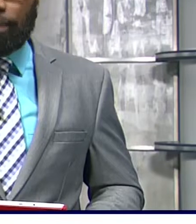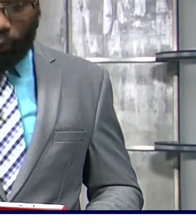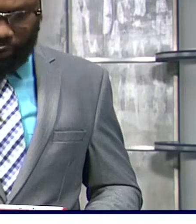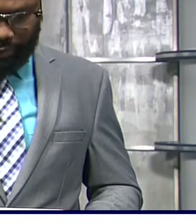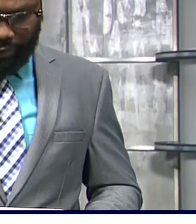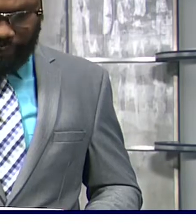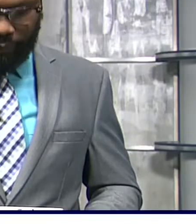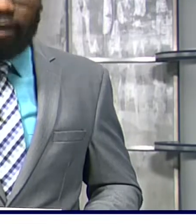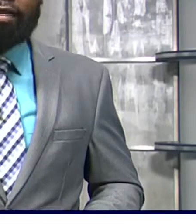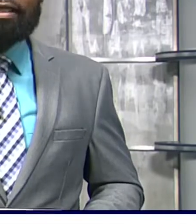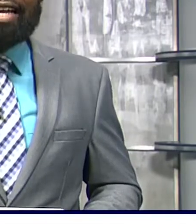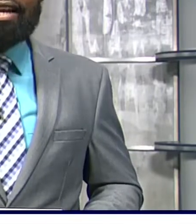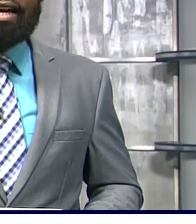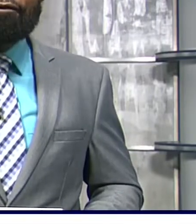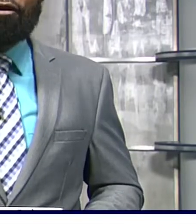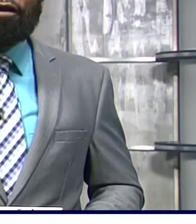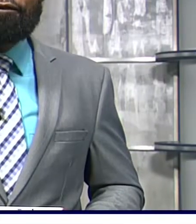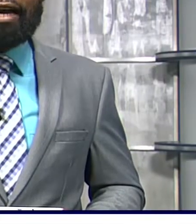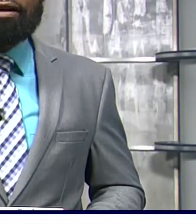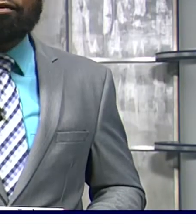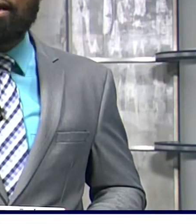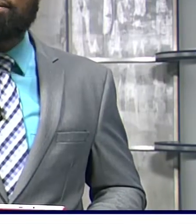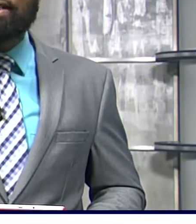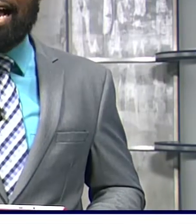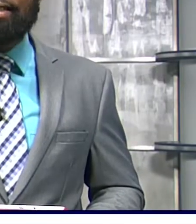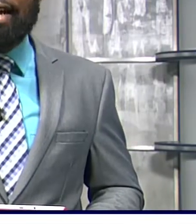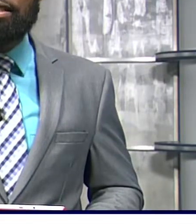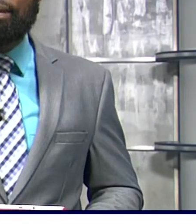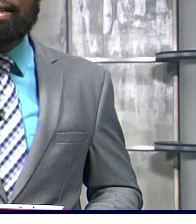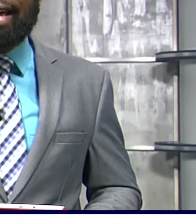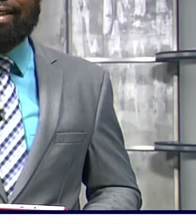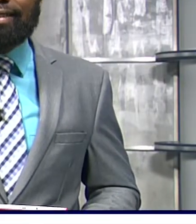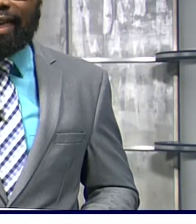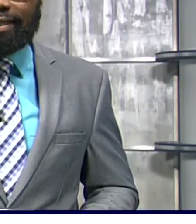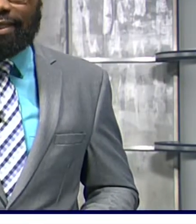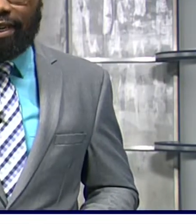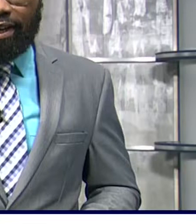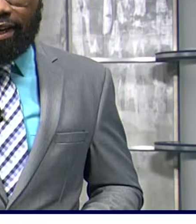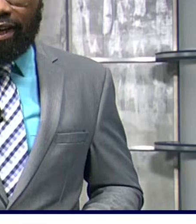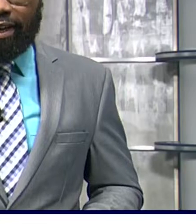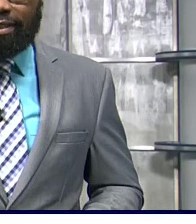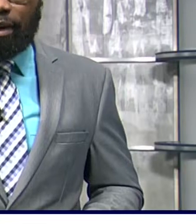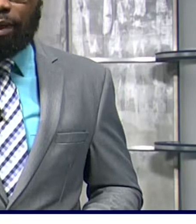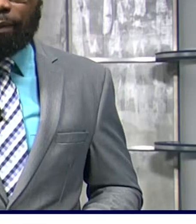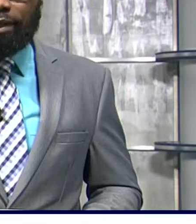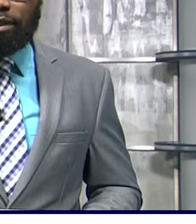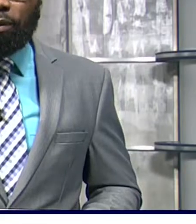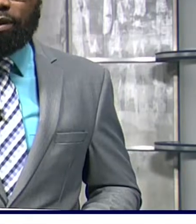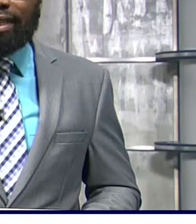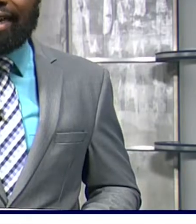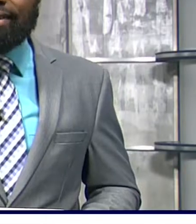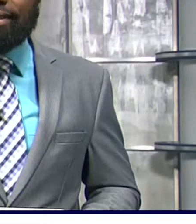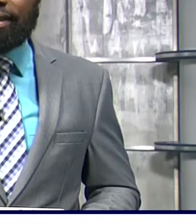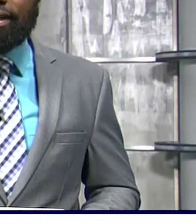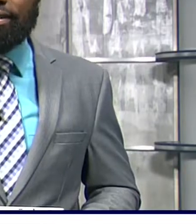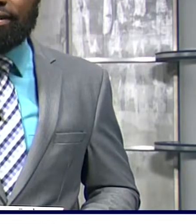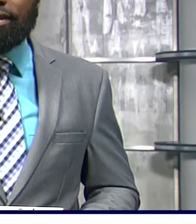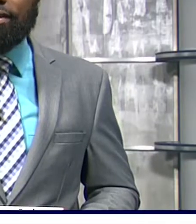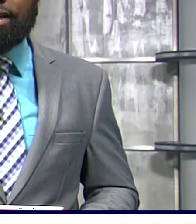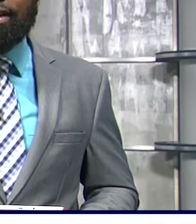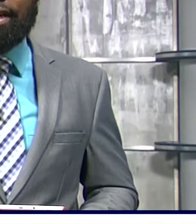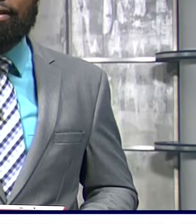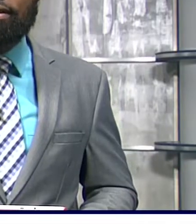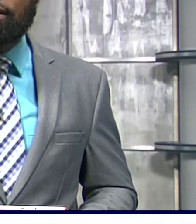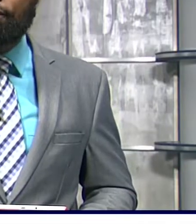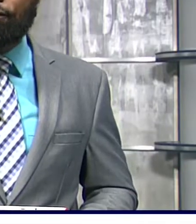in unemployment. The deadline for filing of income tax has been extended. And coming up in sports, the ICC